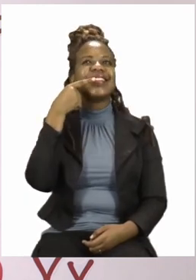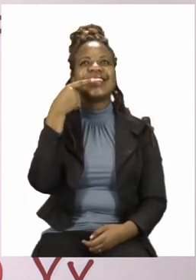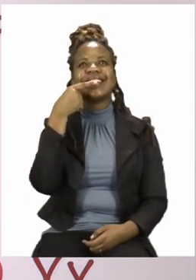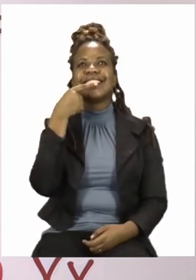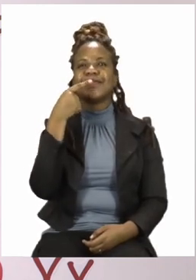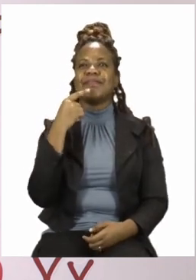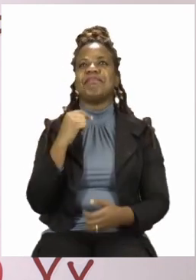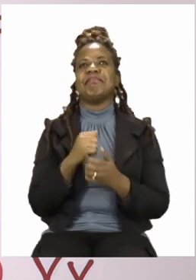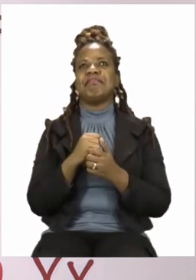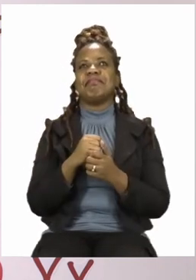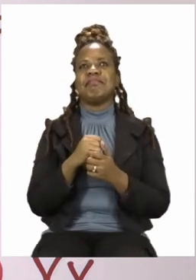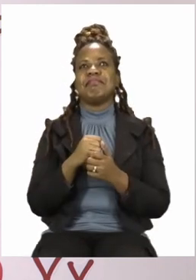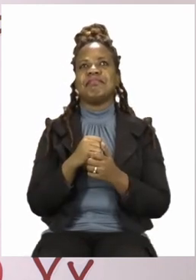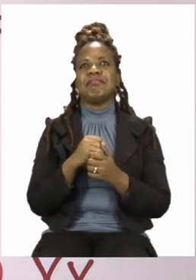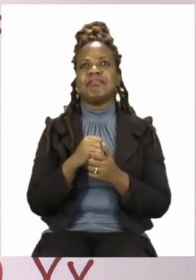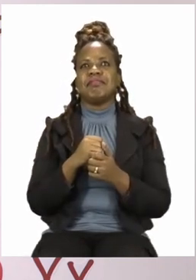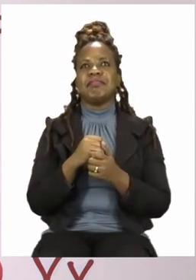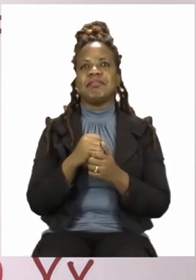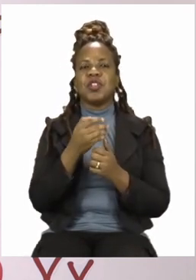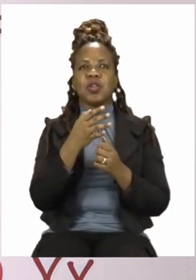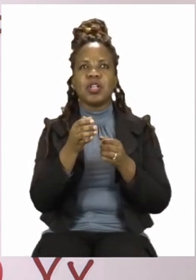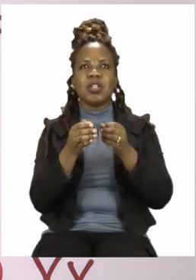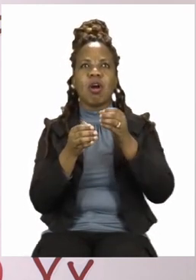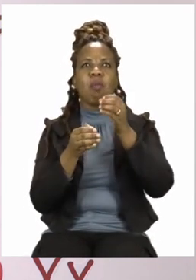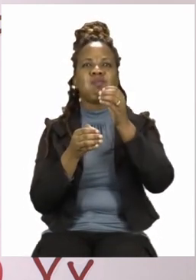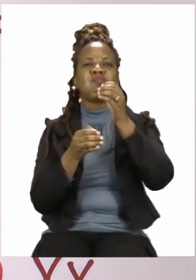And then we drink a little bit of water.